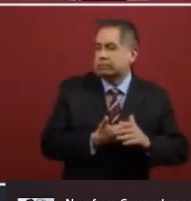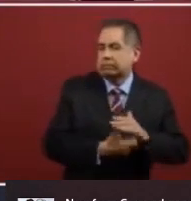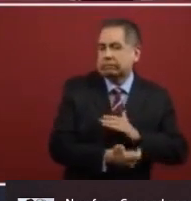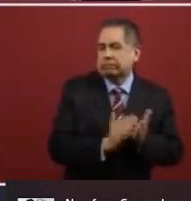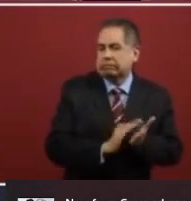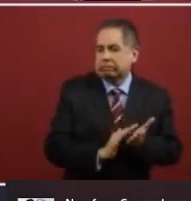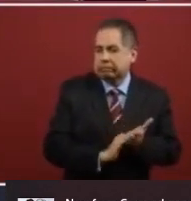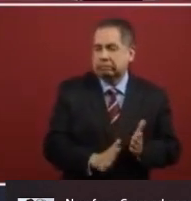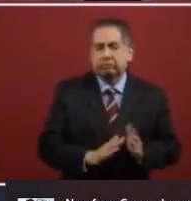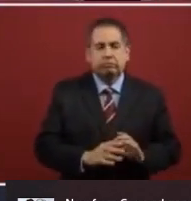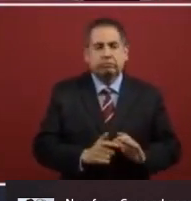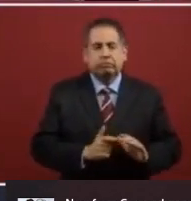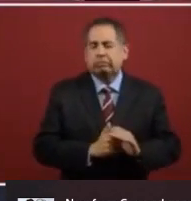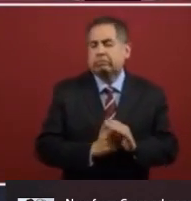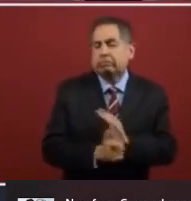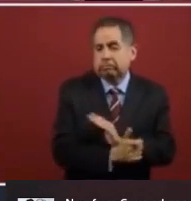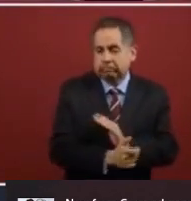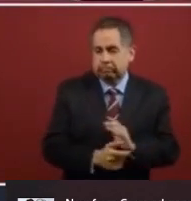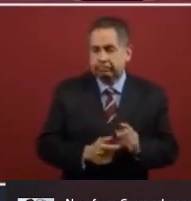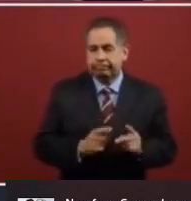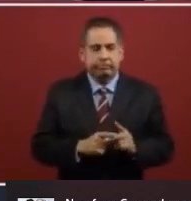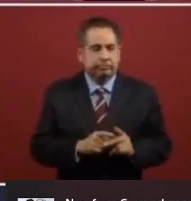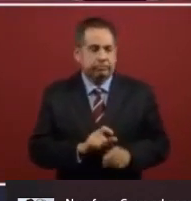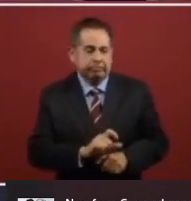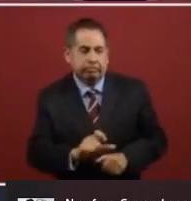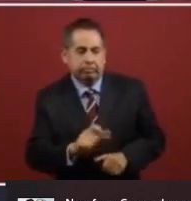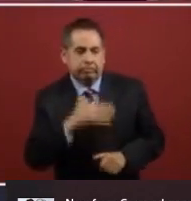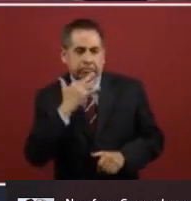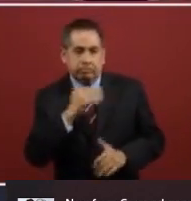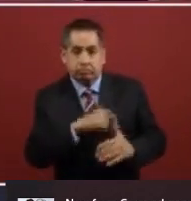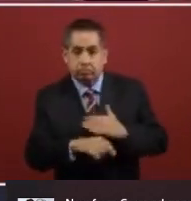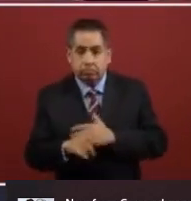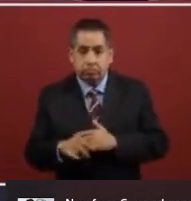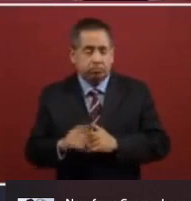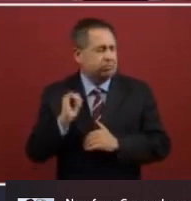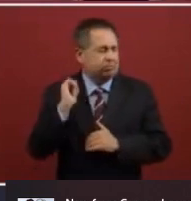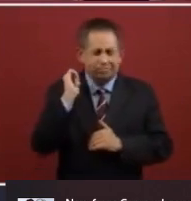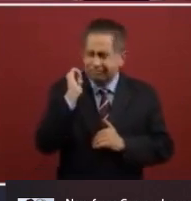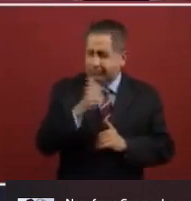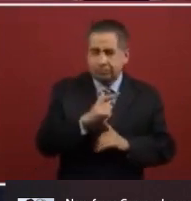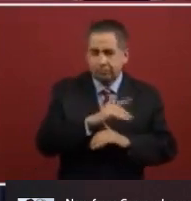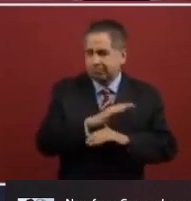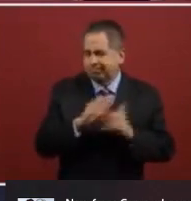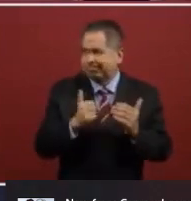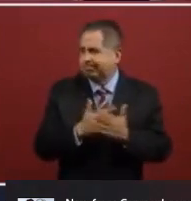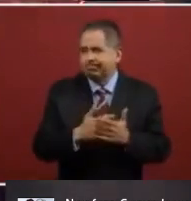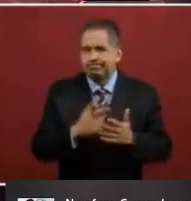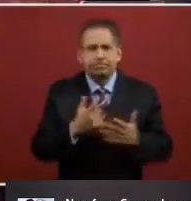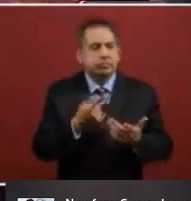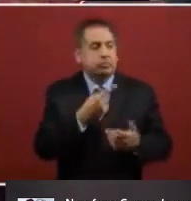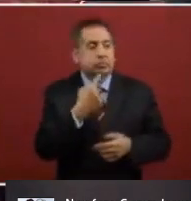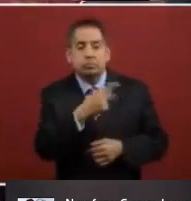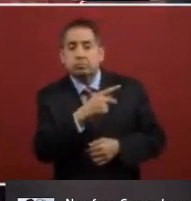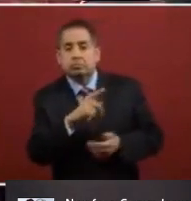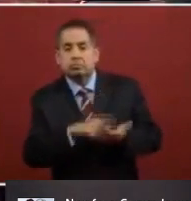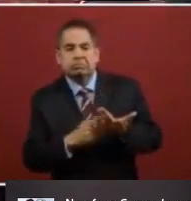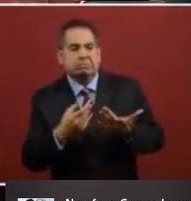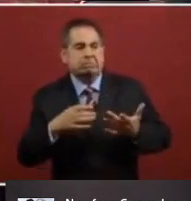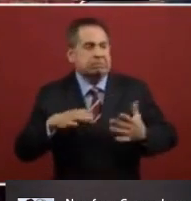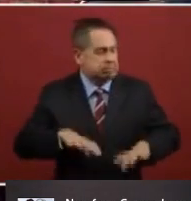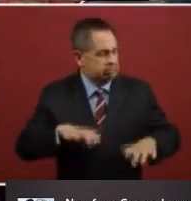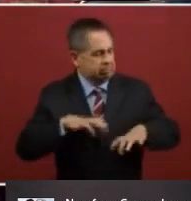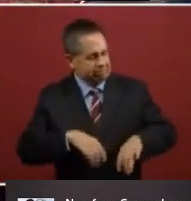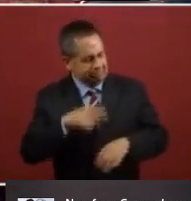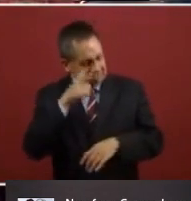de compra de bienes, or that they're de riqueza in any way